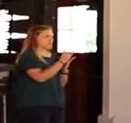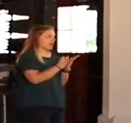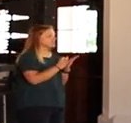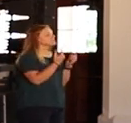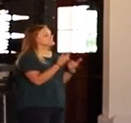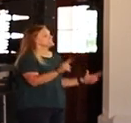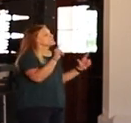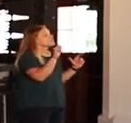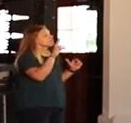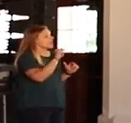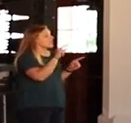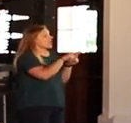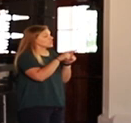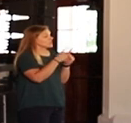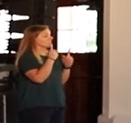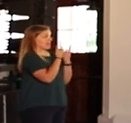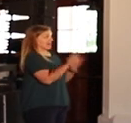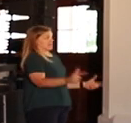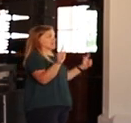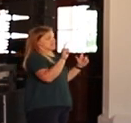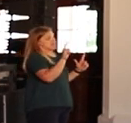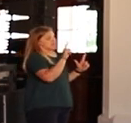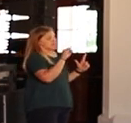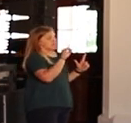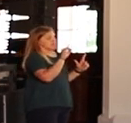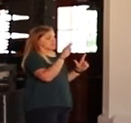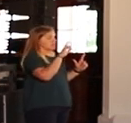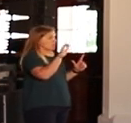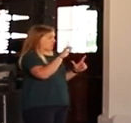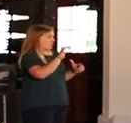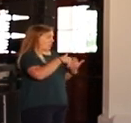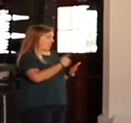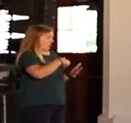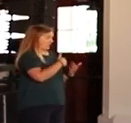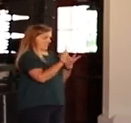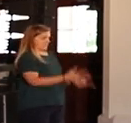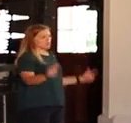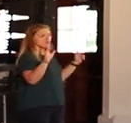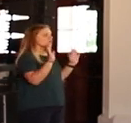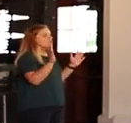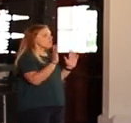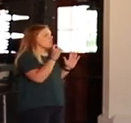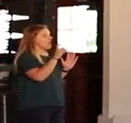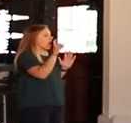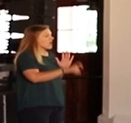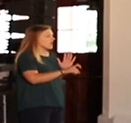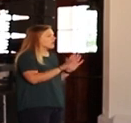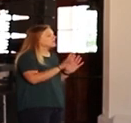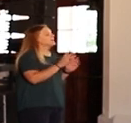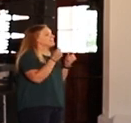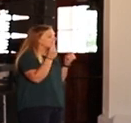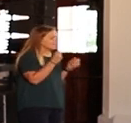term liberal arts also has the term liberal in it. Does that mean we are all liberal? No, not necessarily.